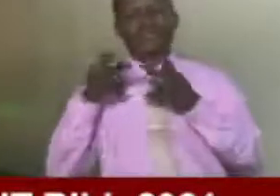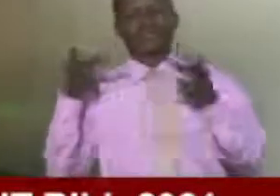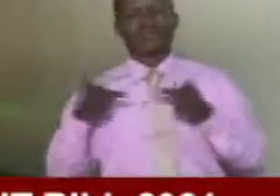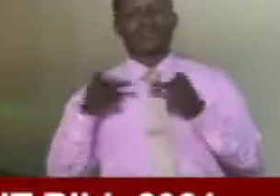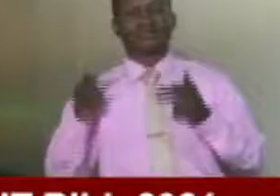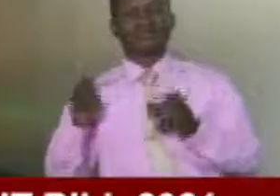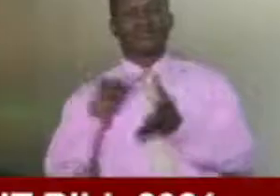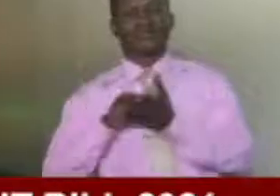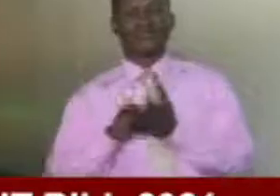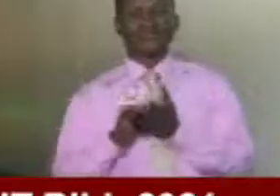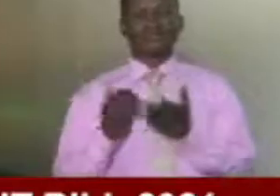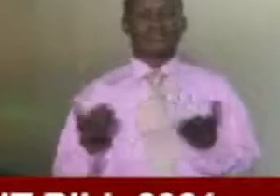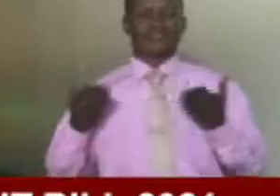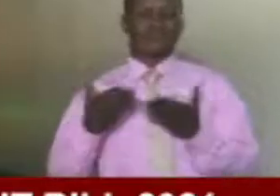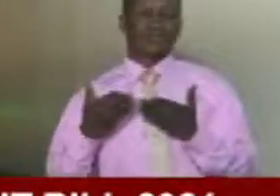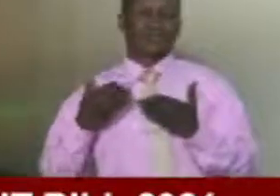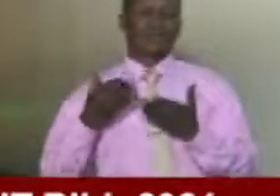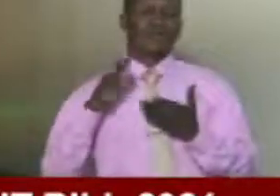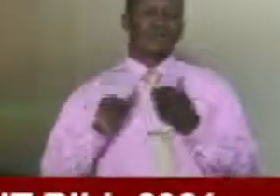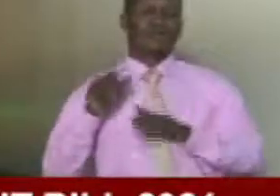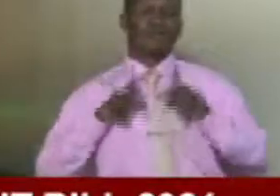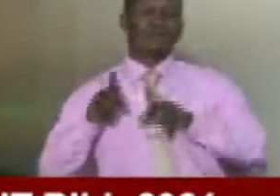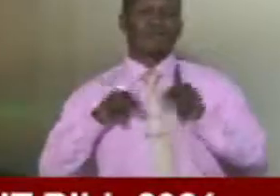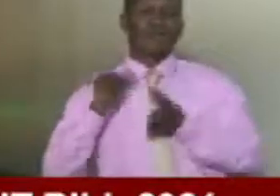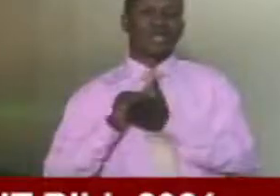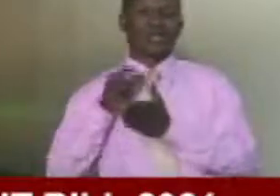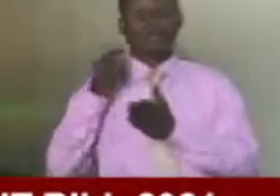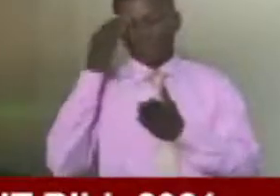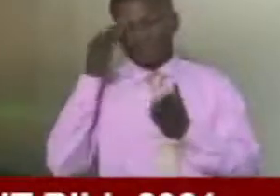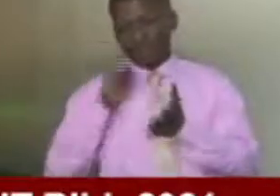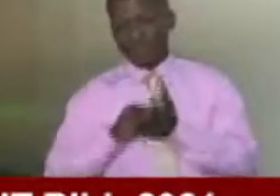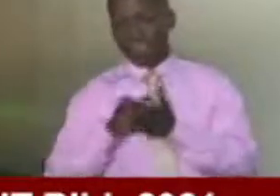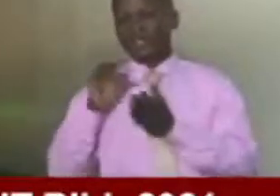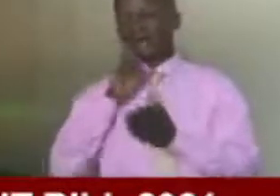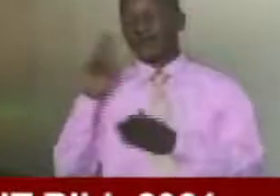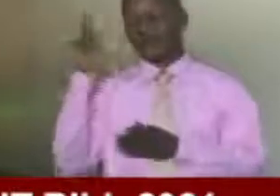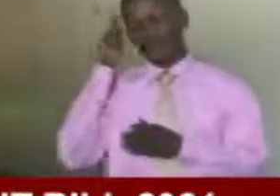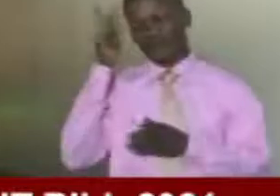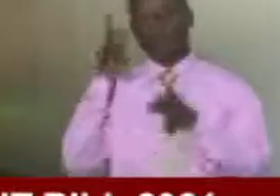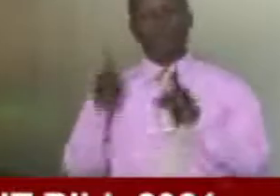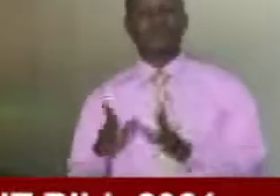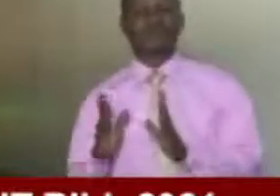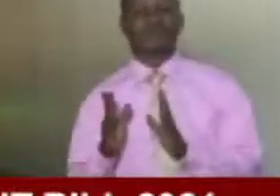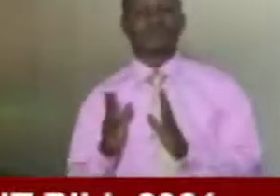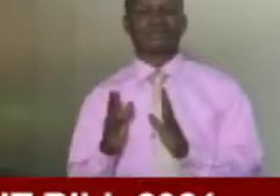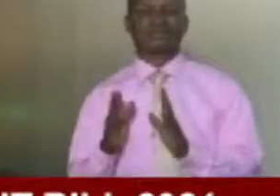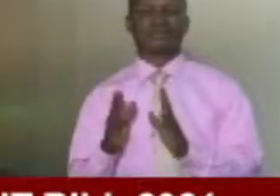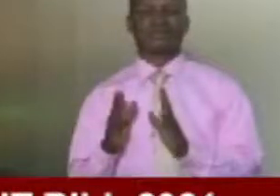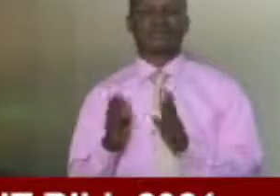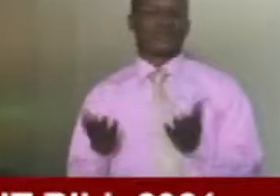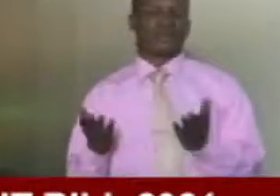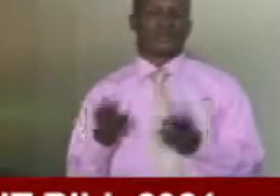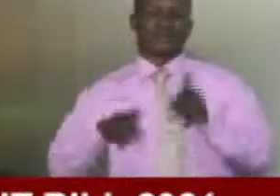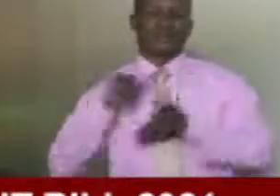are introduced by the people that, you know, have won. By the politicians. Not politicians, by government,